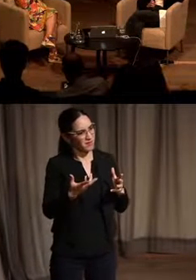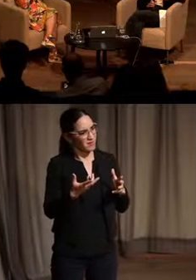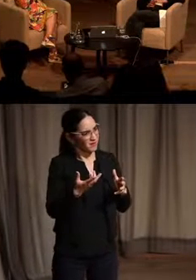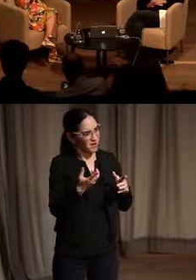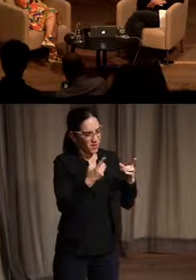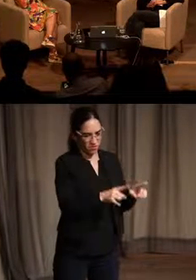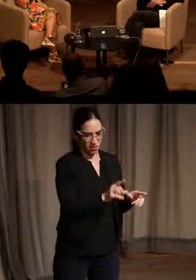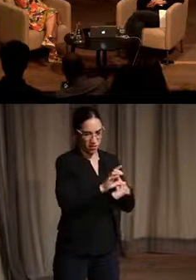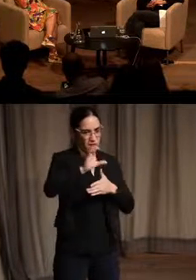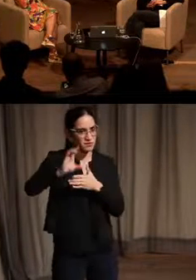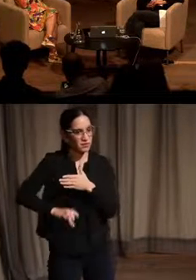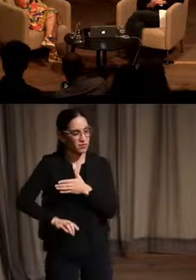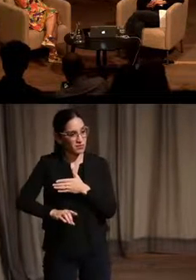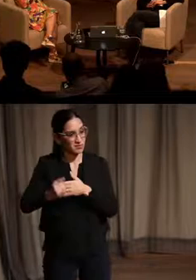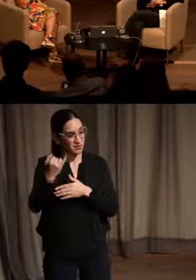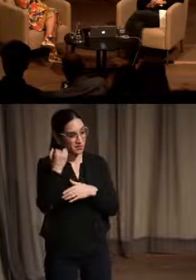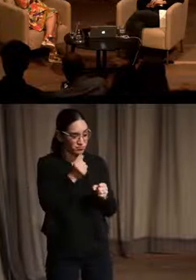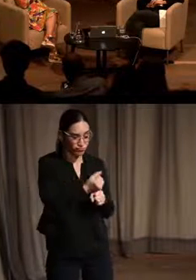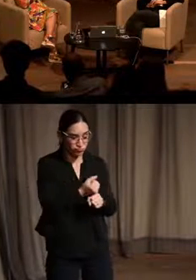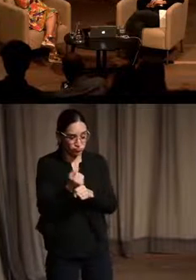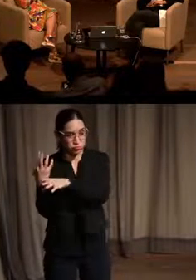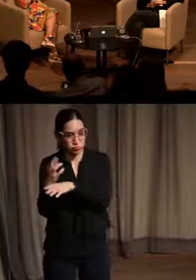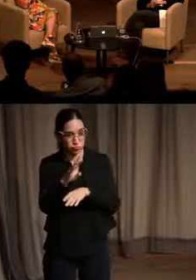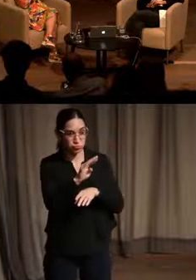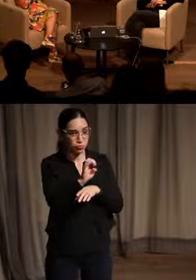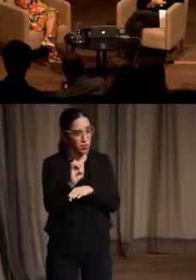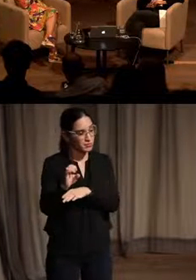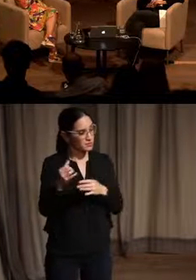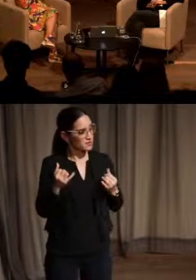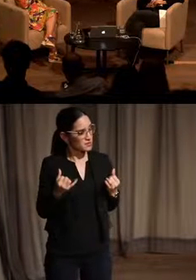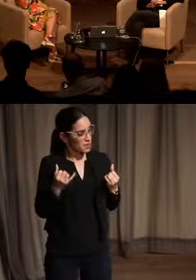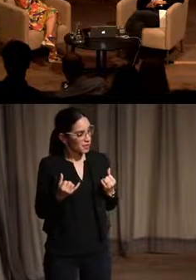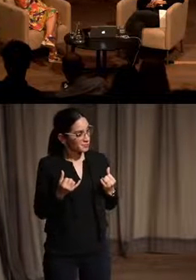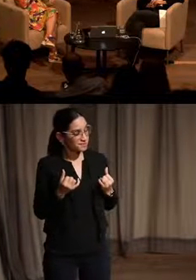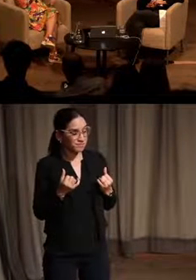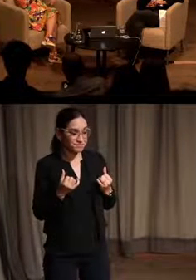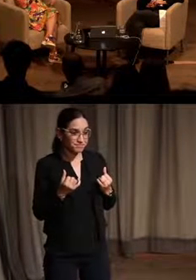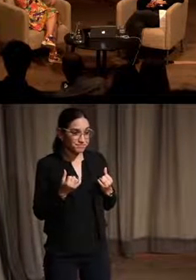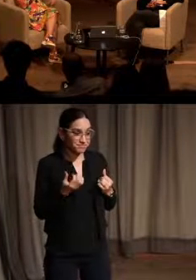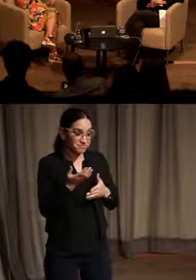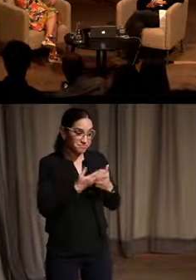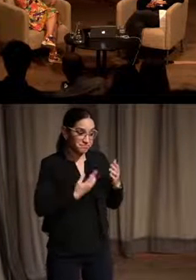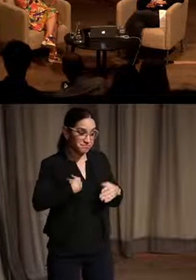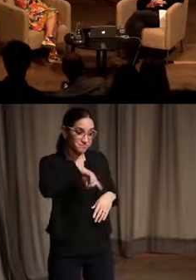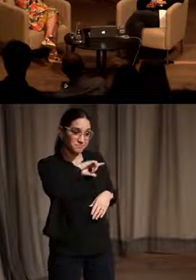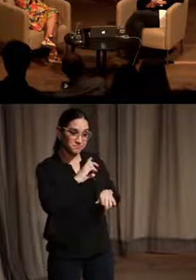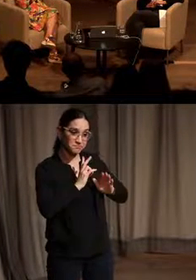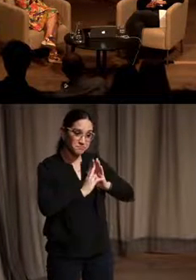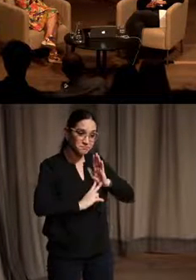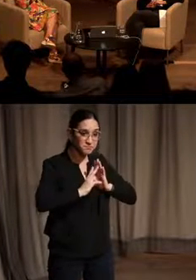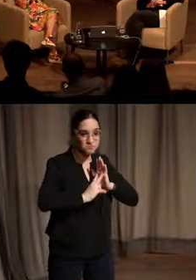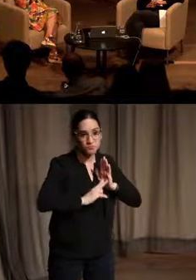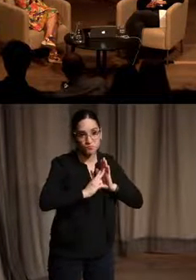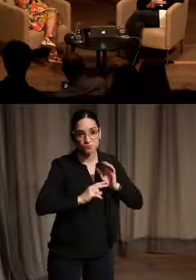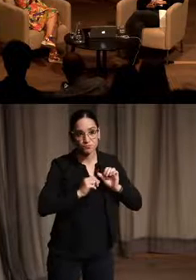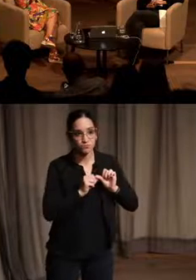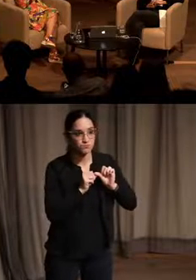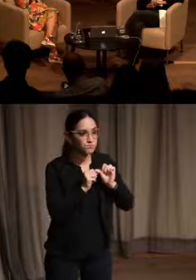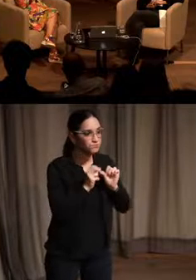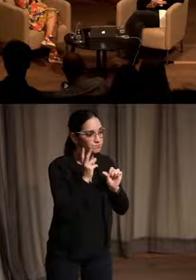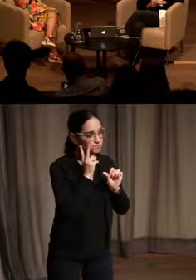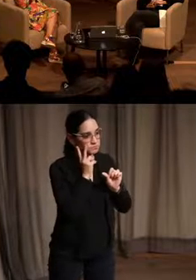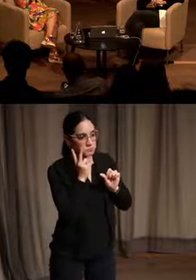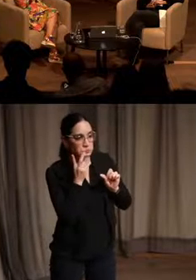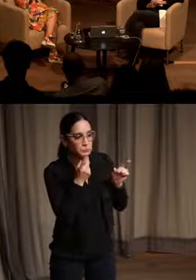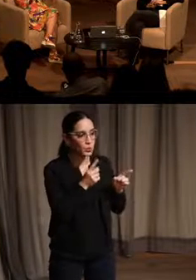overturning Roe, right? Some of us are reading about these things every day, mm-hmm. And some people kind of get a few bits and pieces